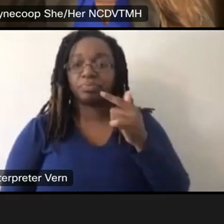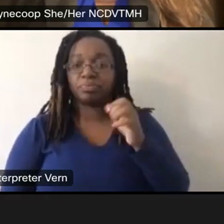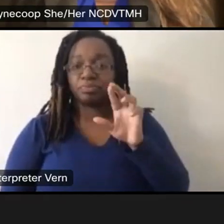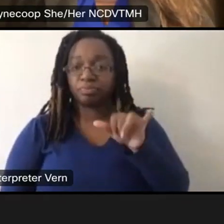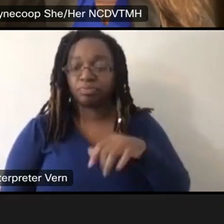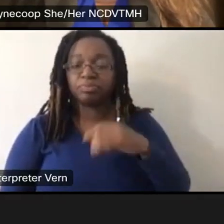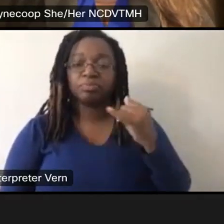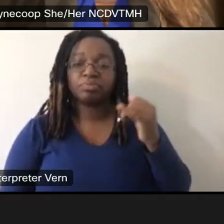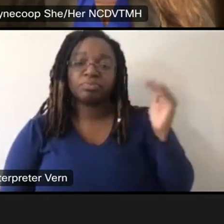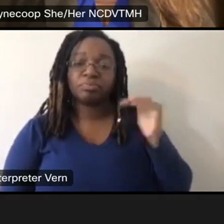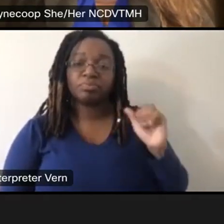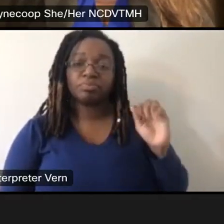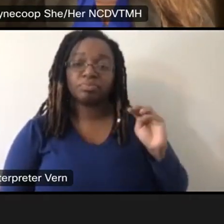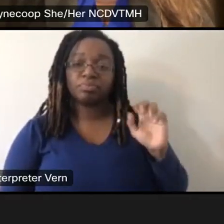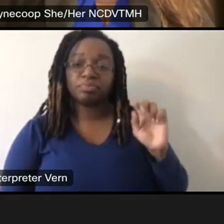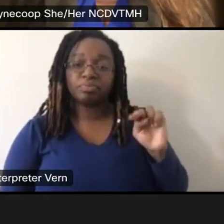Amanda.